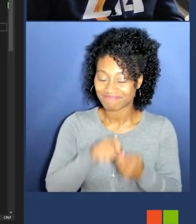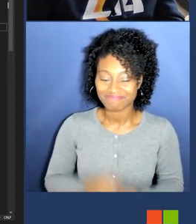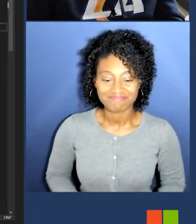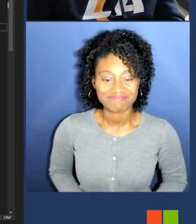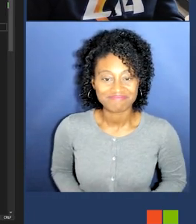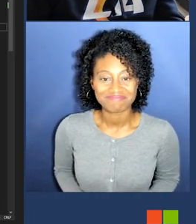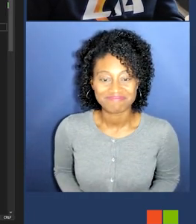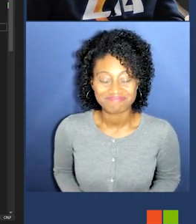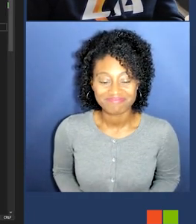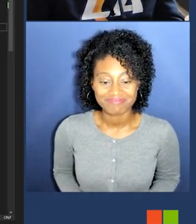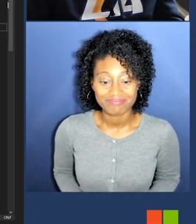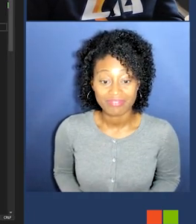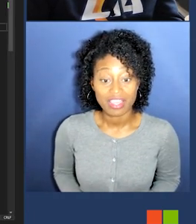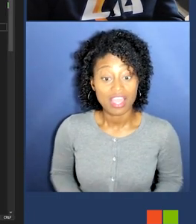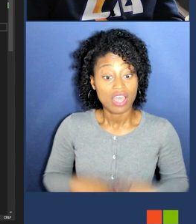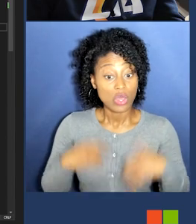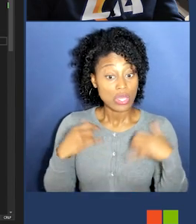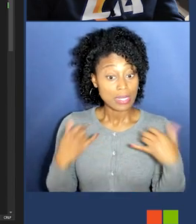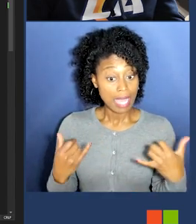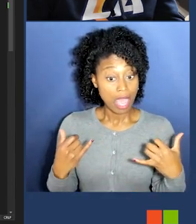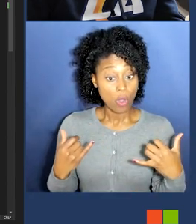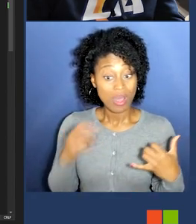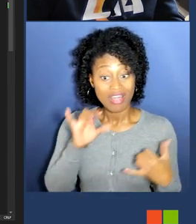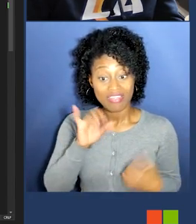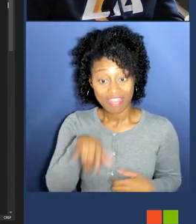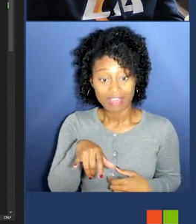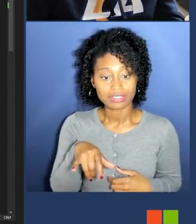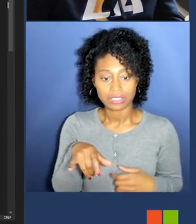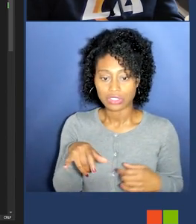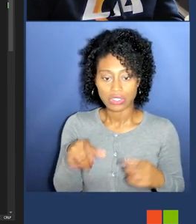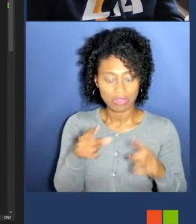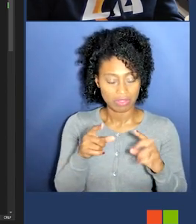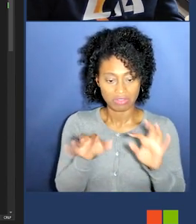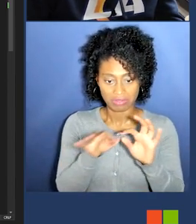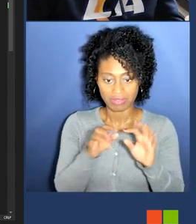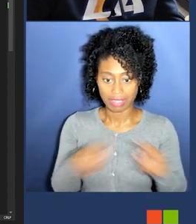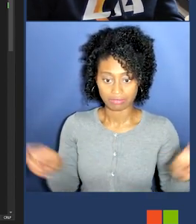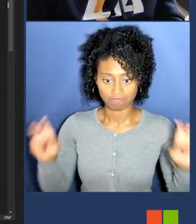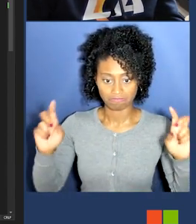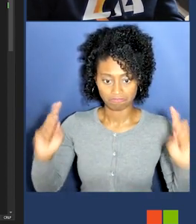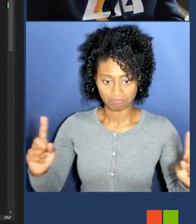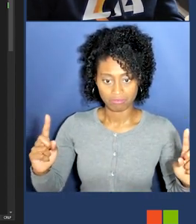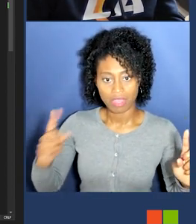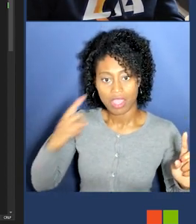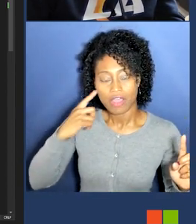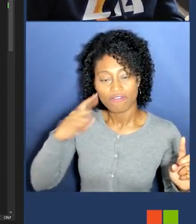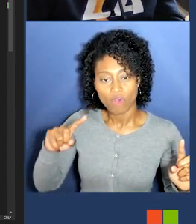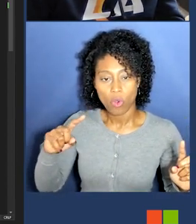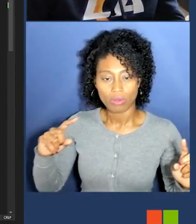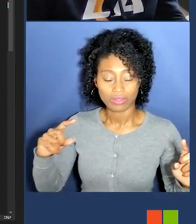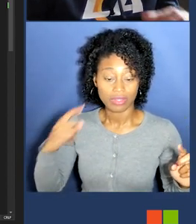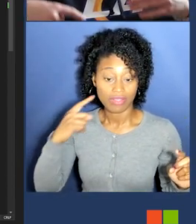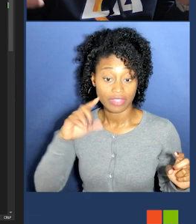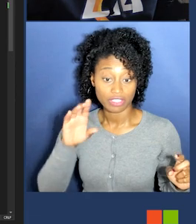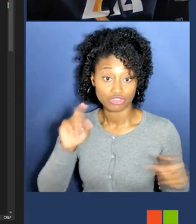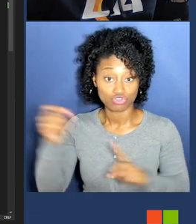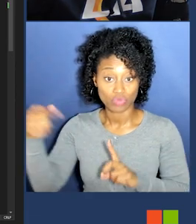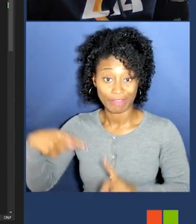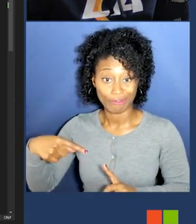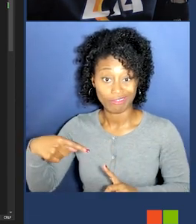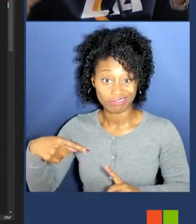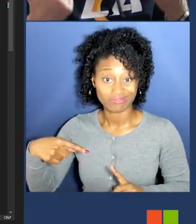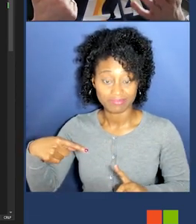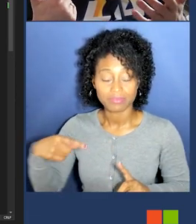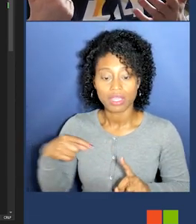So now, once this is the binding for the trigger, and once